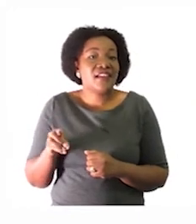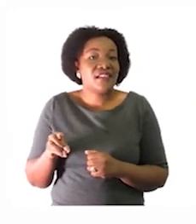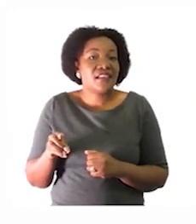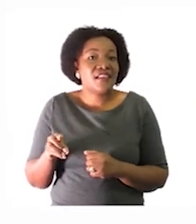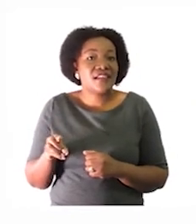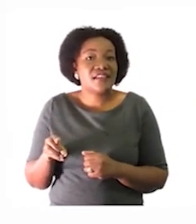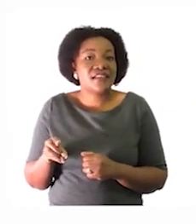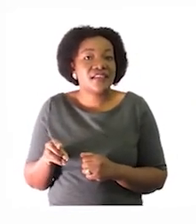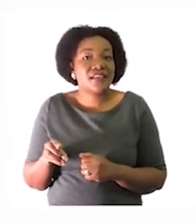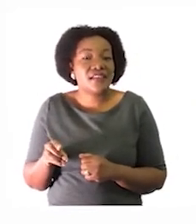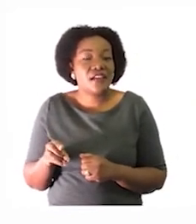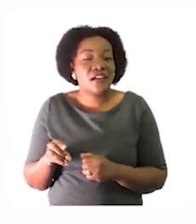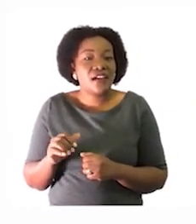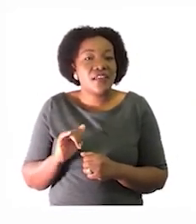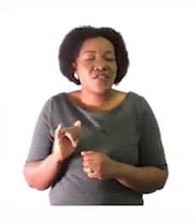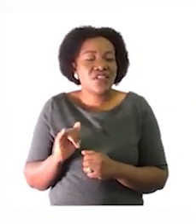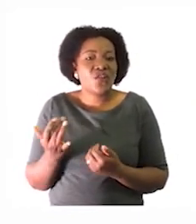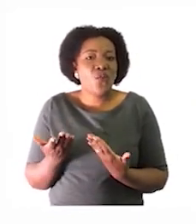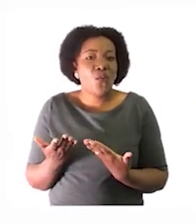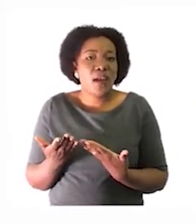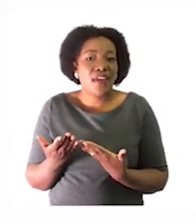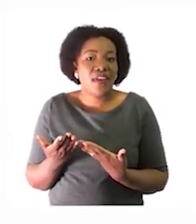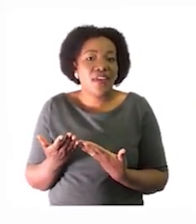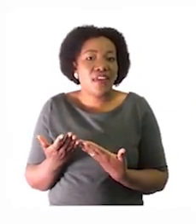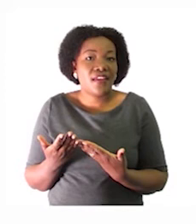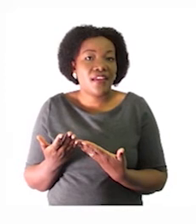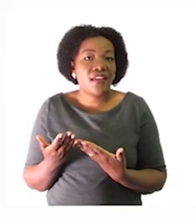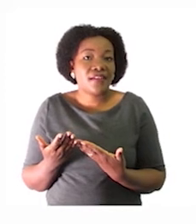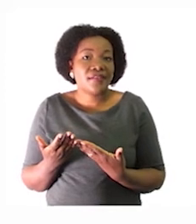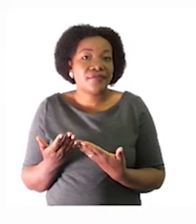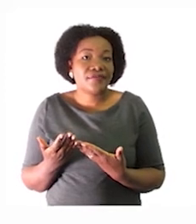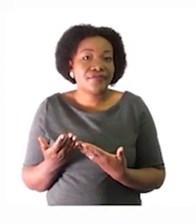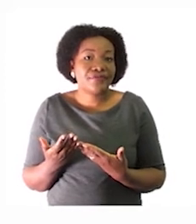next 10, which is going to be 90. Pardon me.